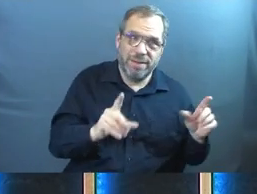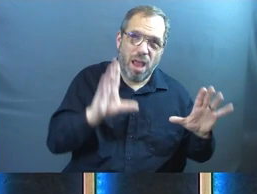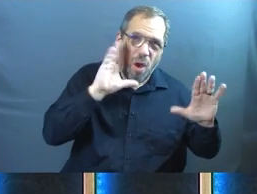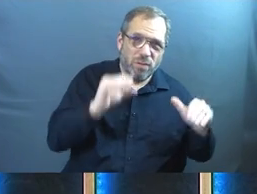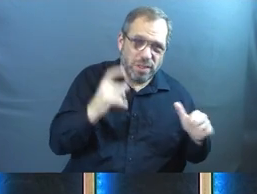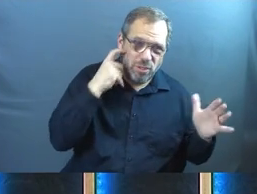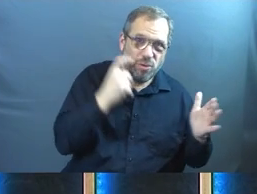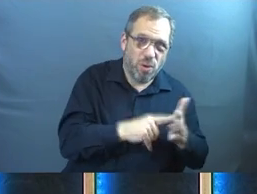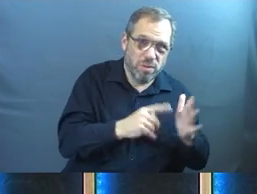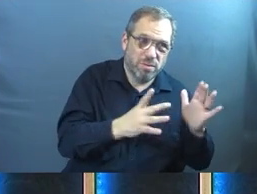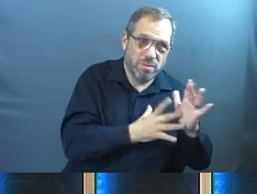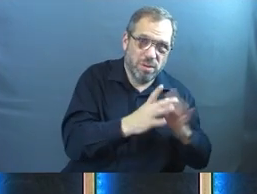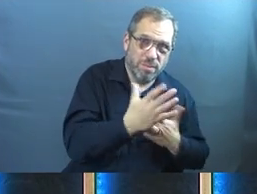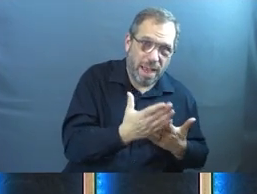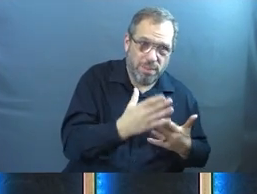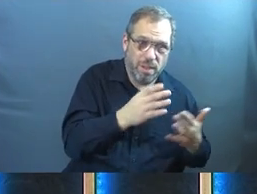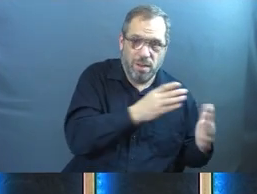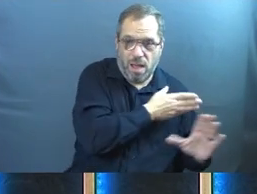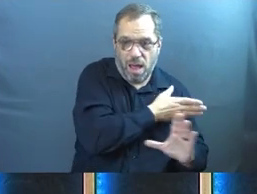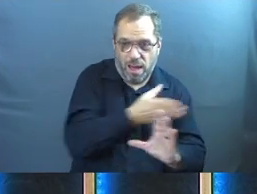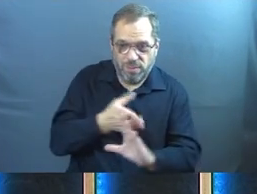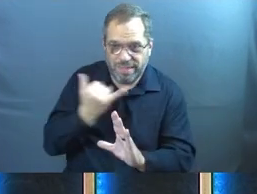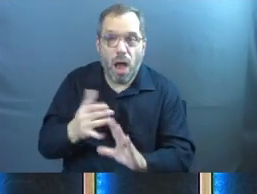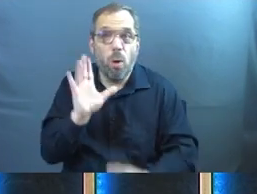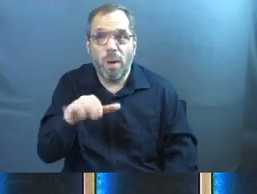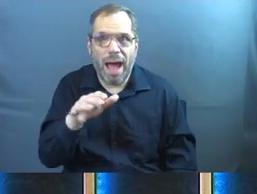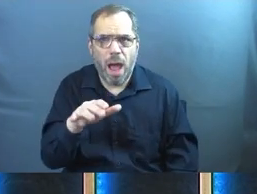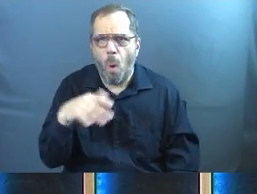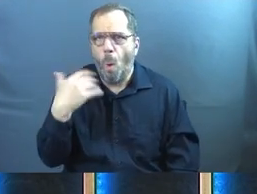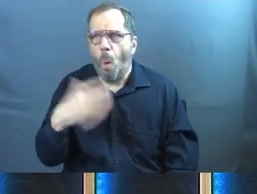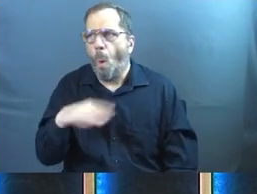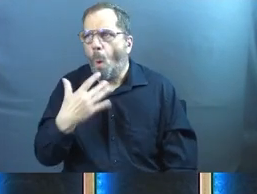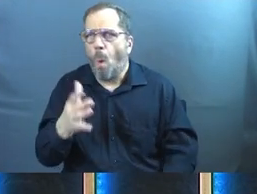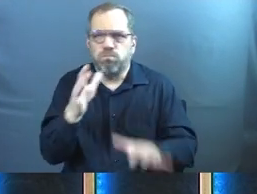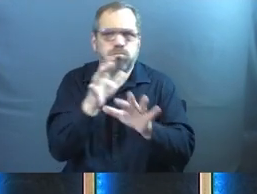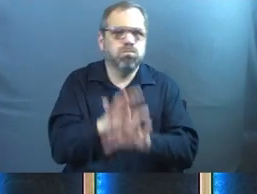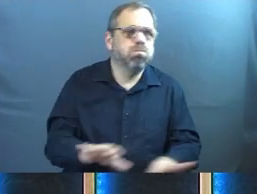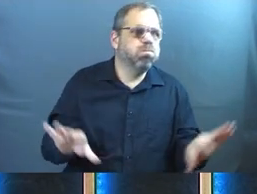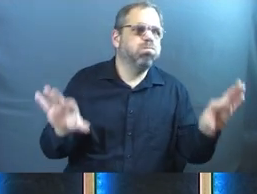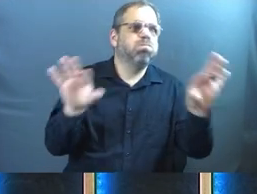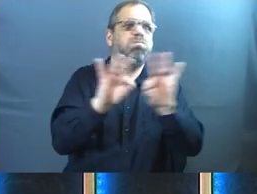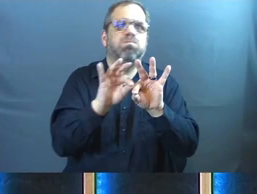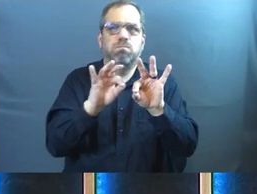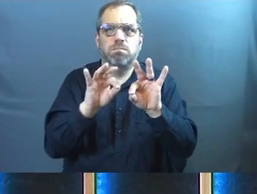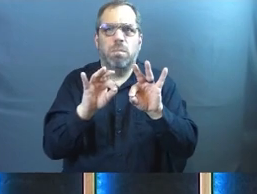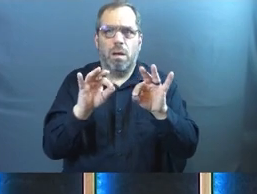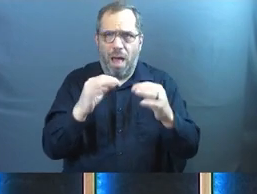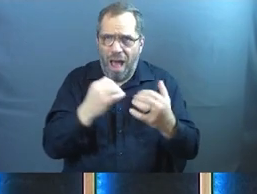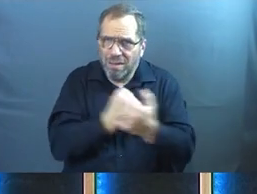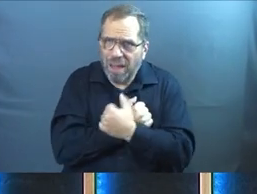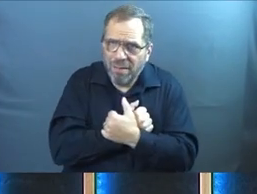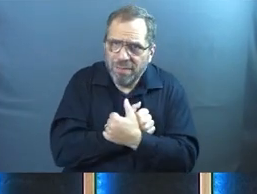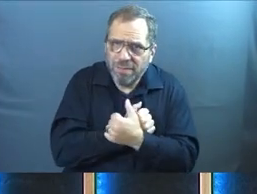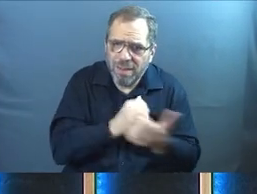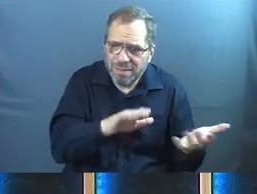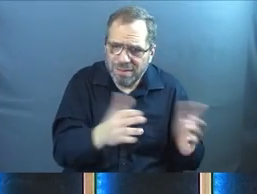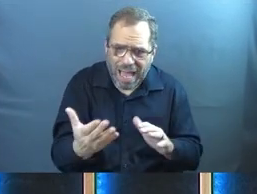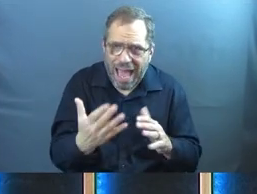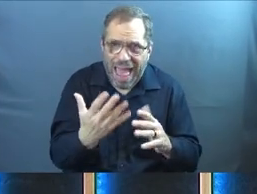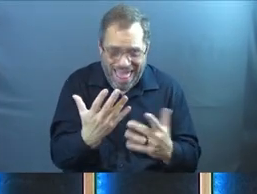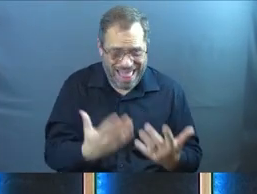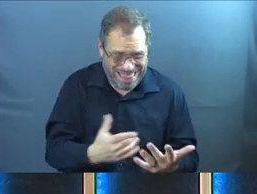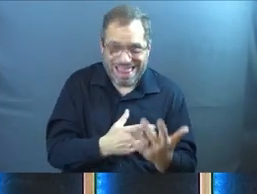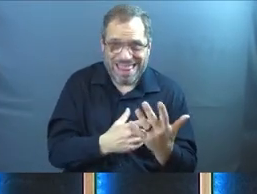hopefully you've seen it in Scripture all the way up until this point, because it's massive for you. Is love does die. The